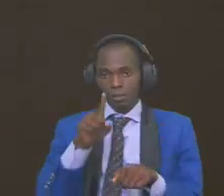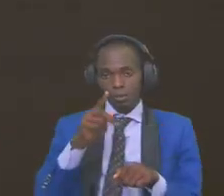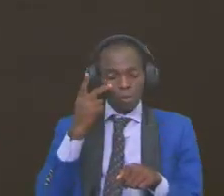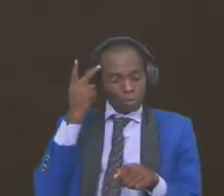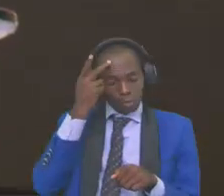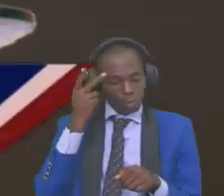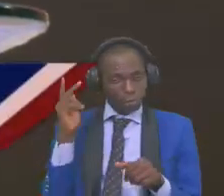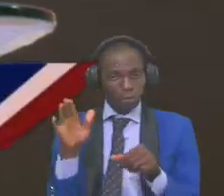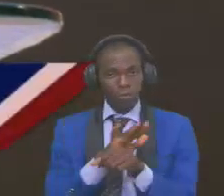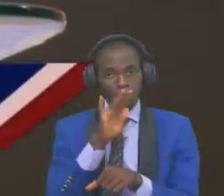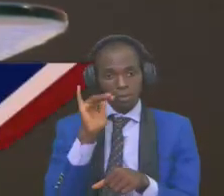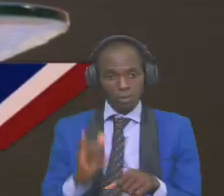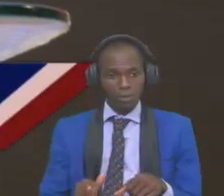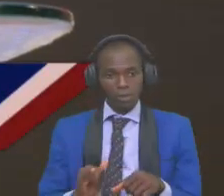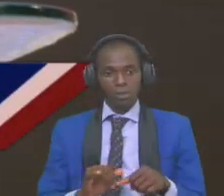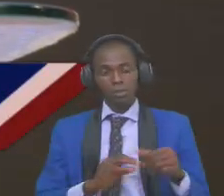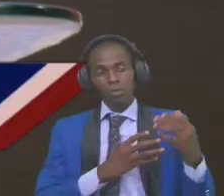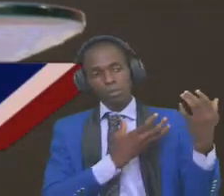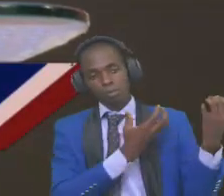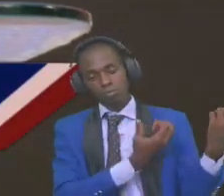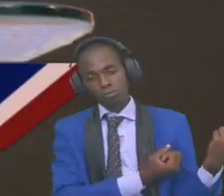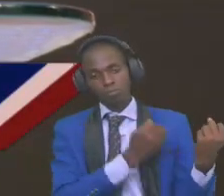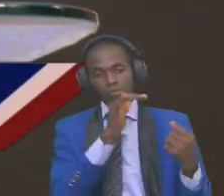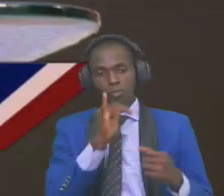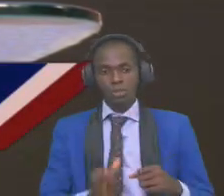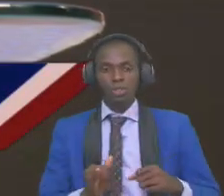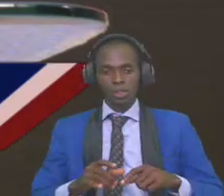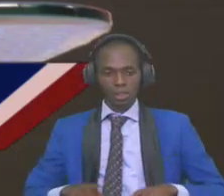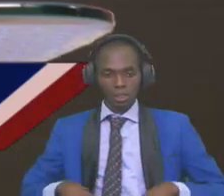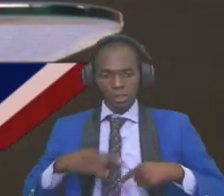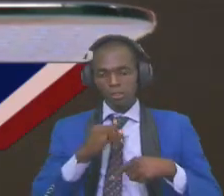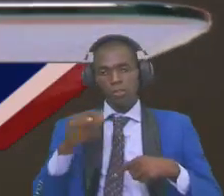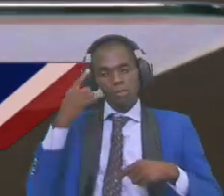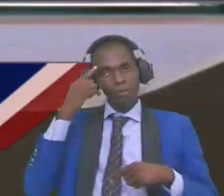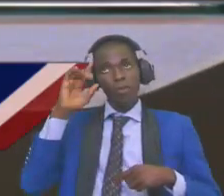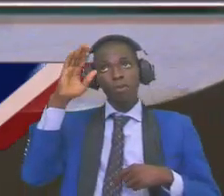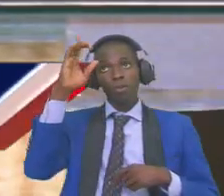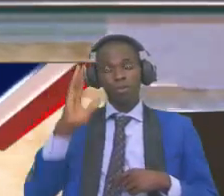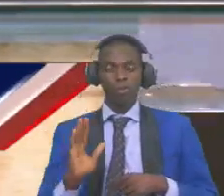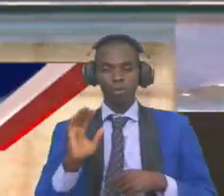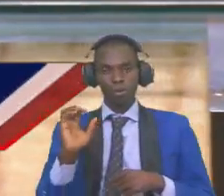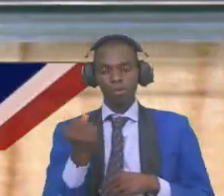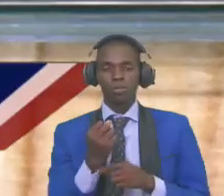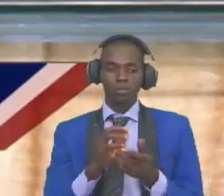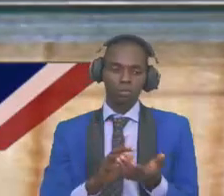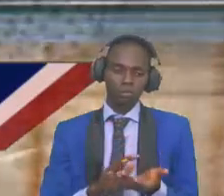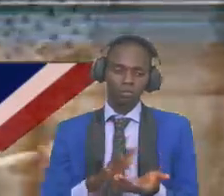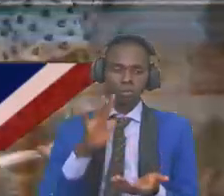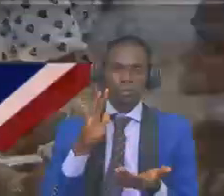courageously live to God's glory. We're looking at this passage under